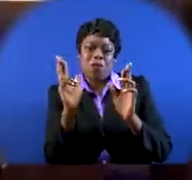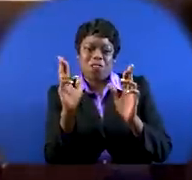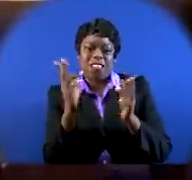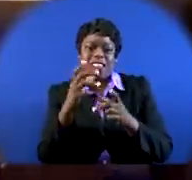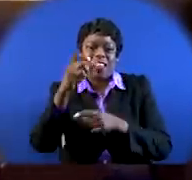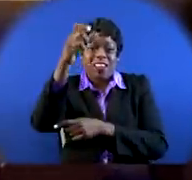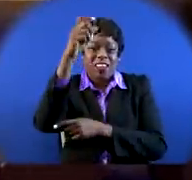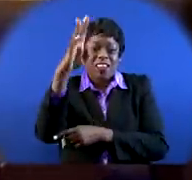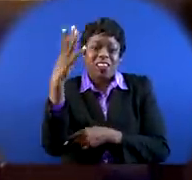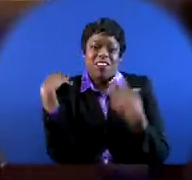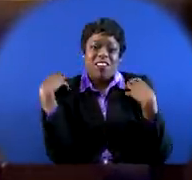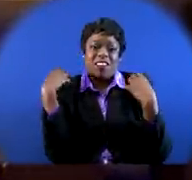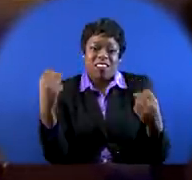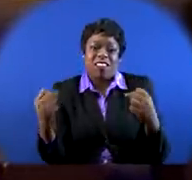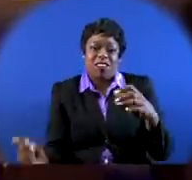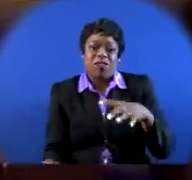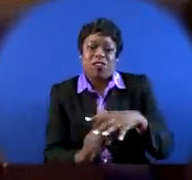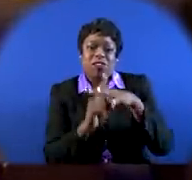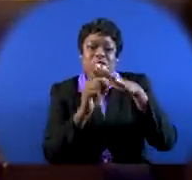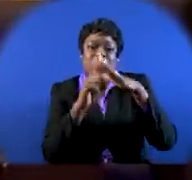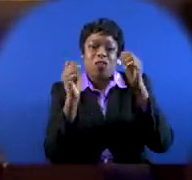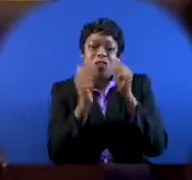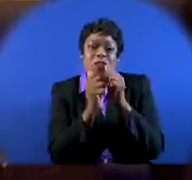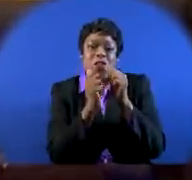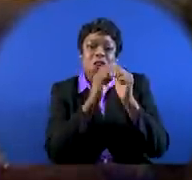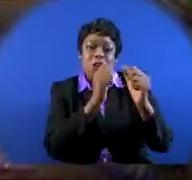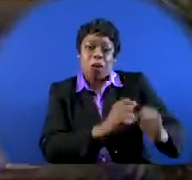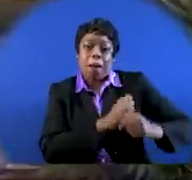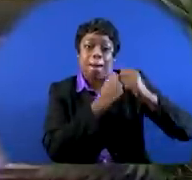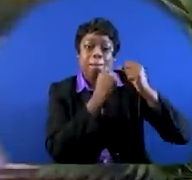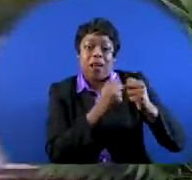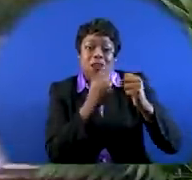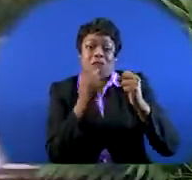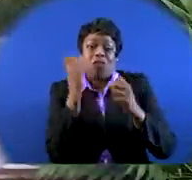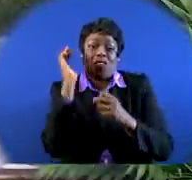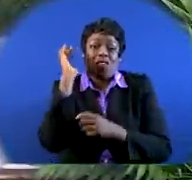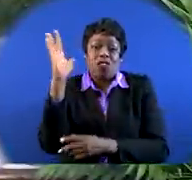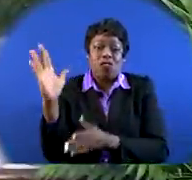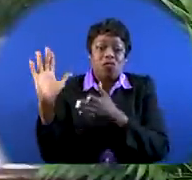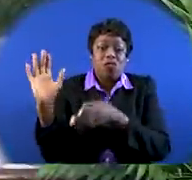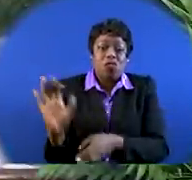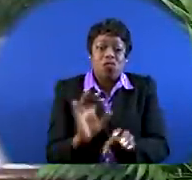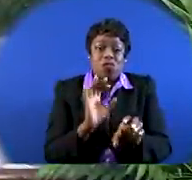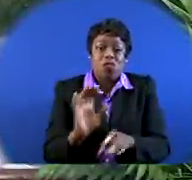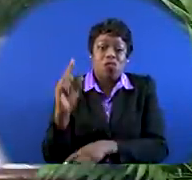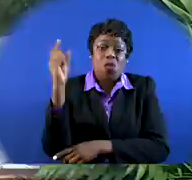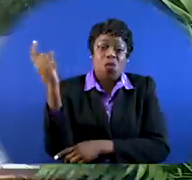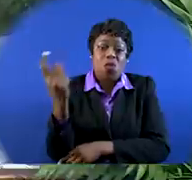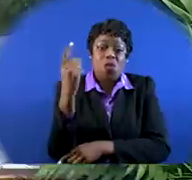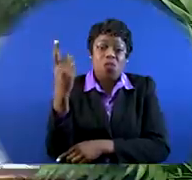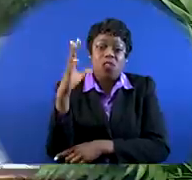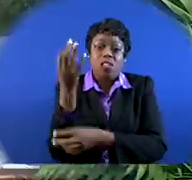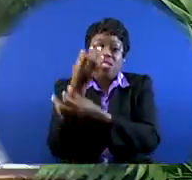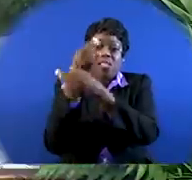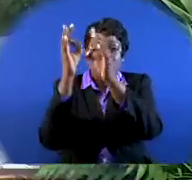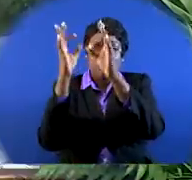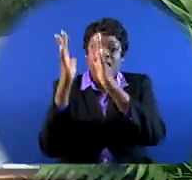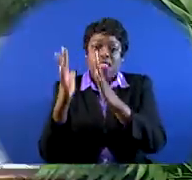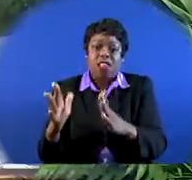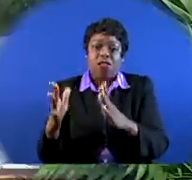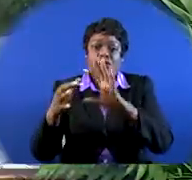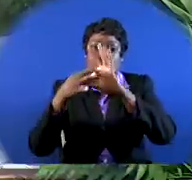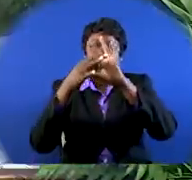Shammah, show up in all your power and glory and in your might. Do what only you can do and be a deliverer. Break